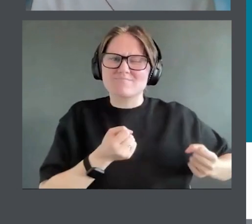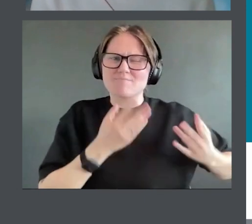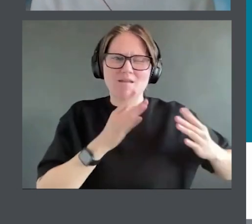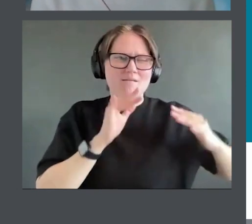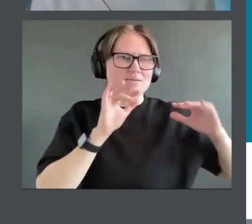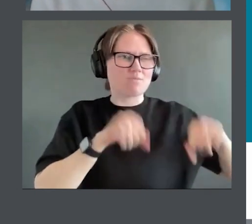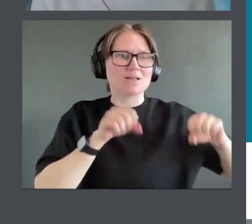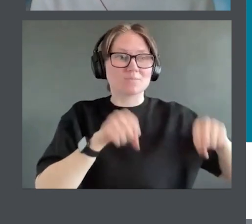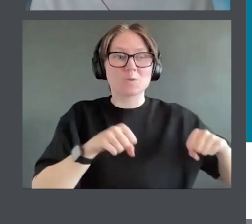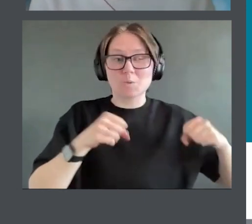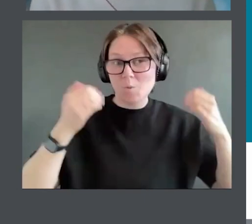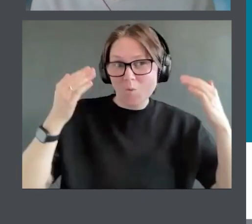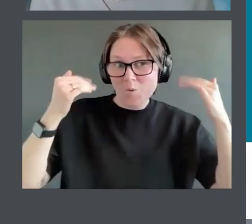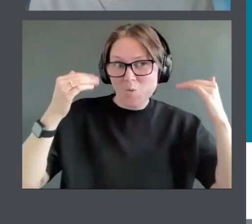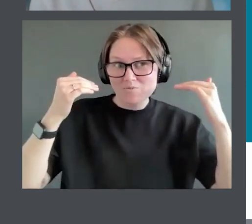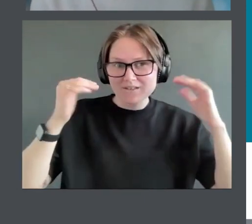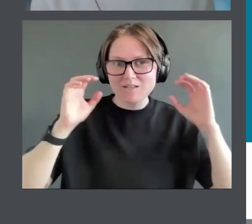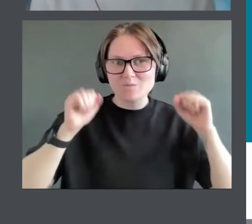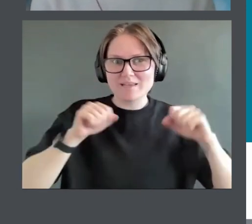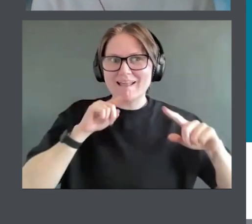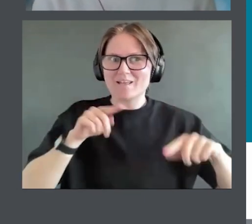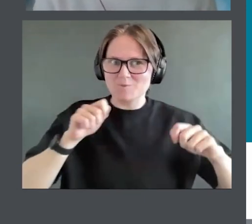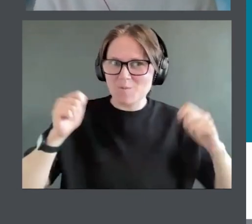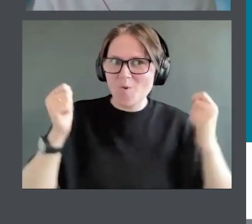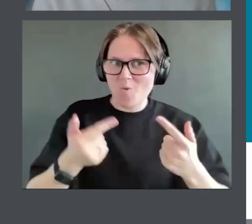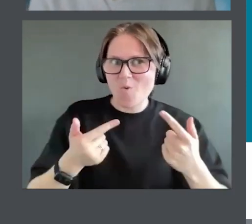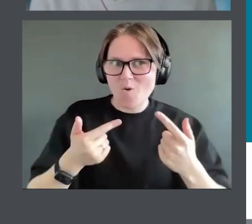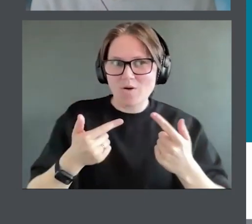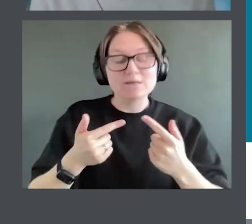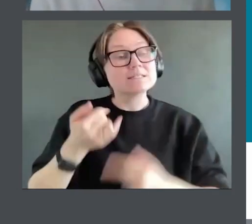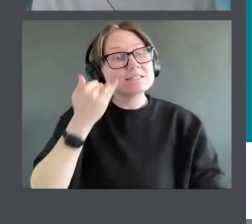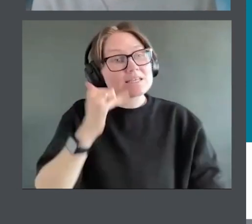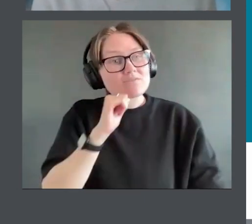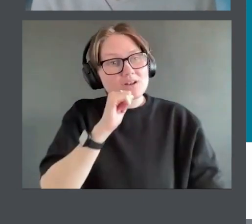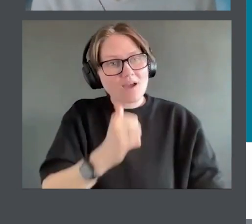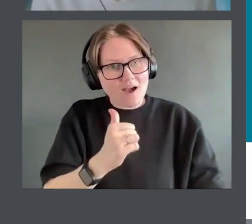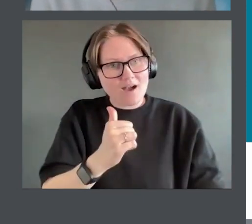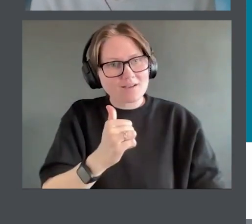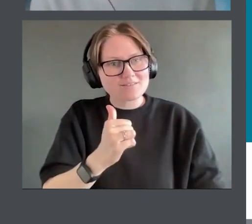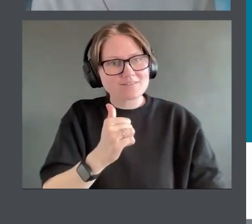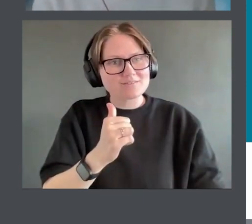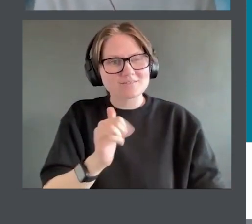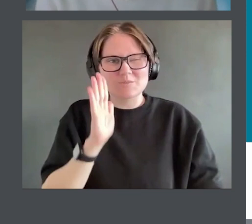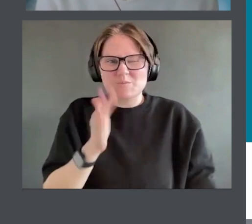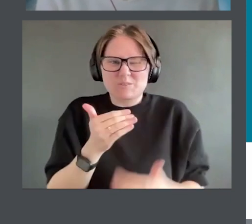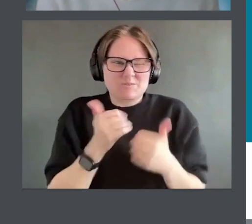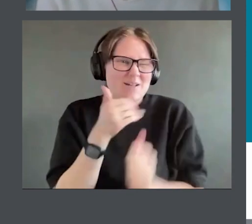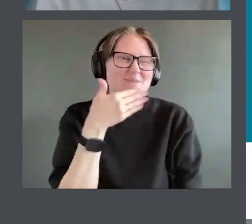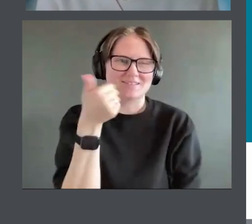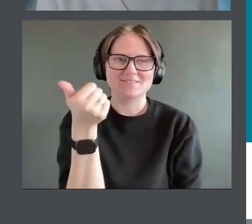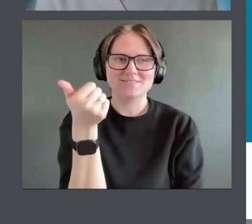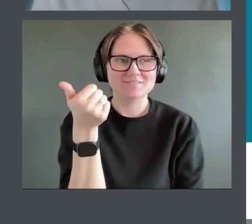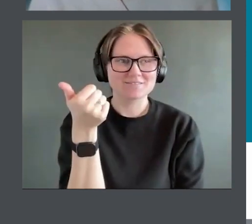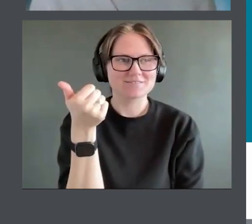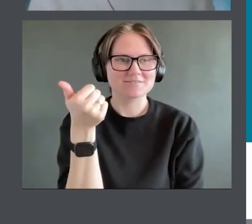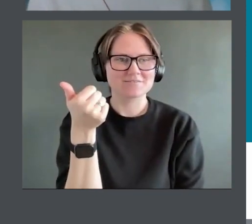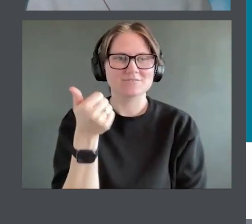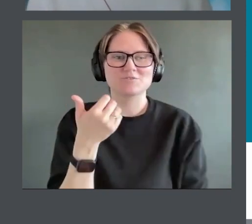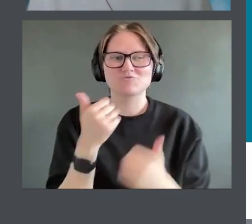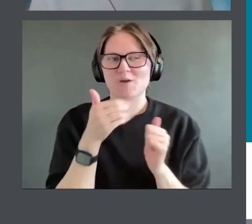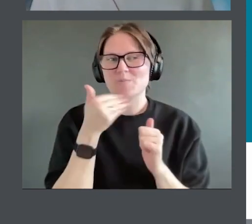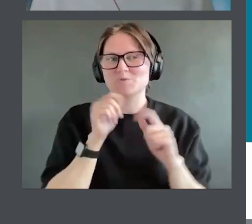and hopefully we'll get to all of them. But if not, we'll just do our absolute best to answer all of